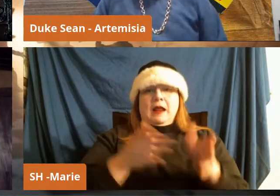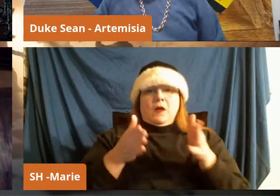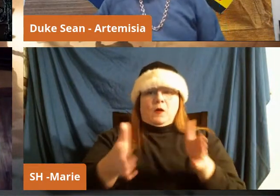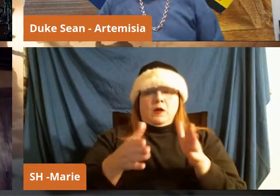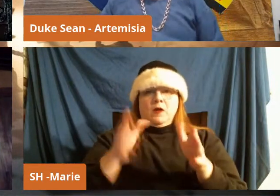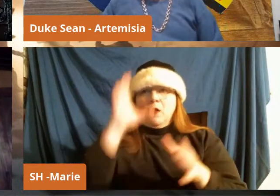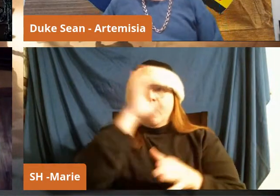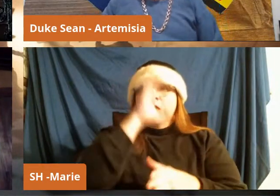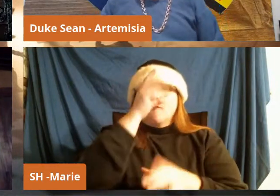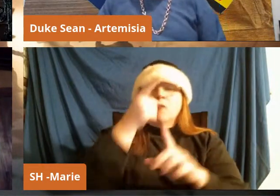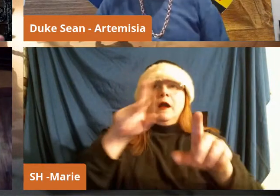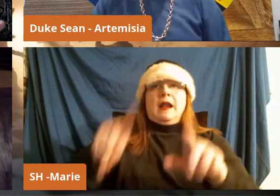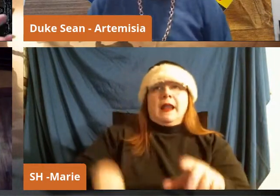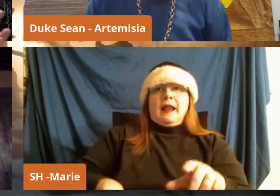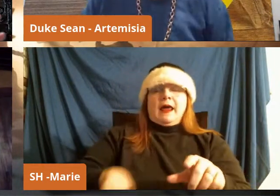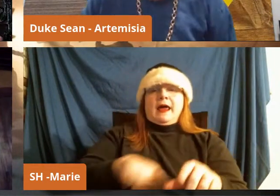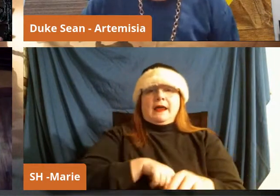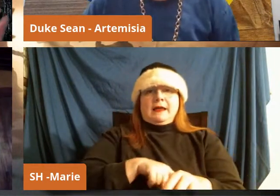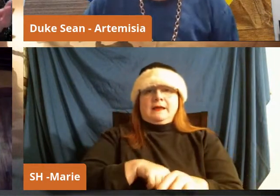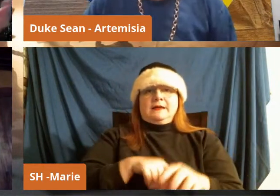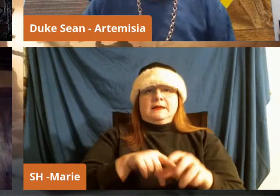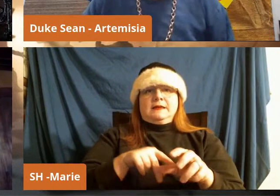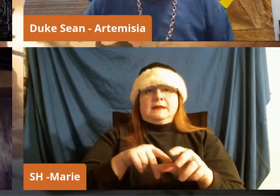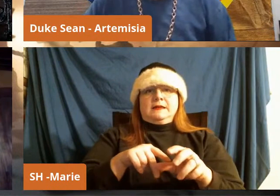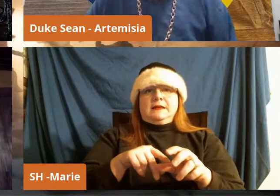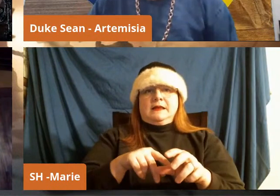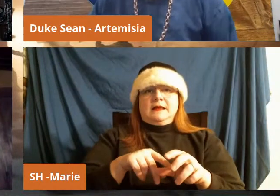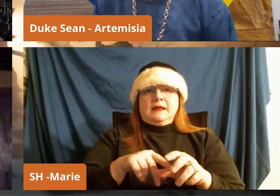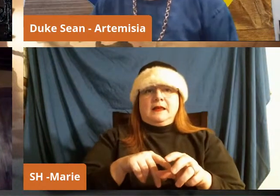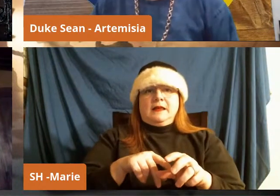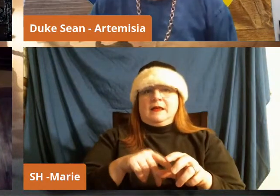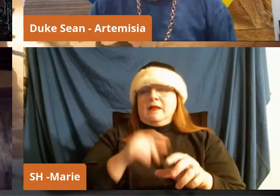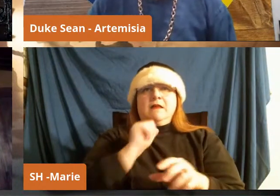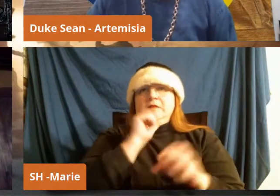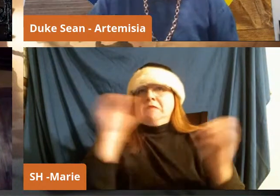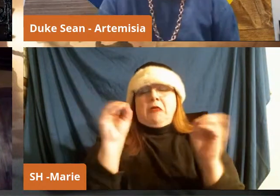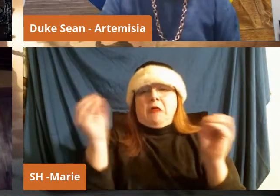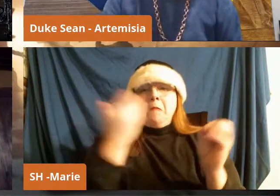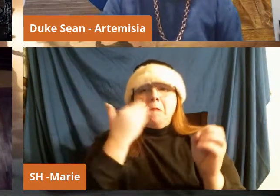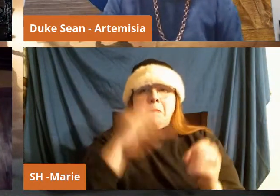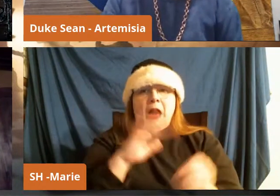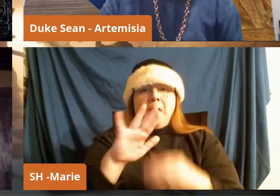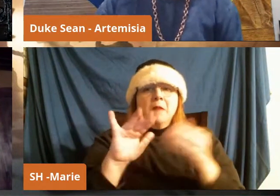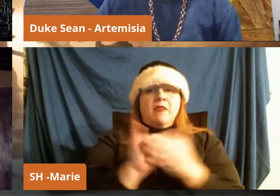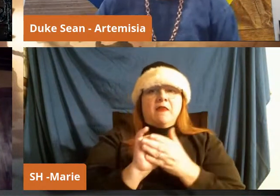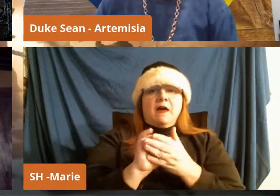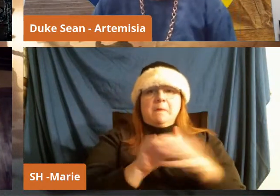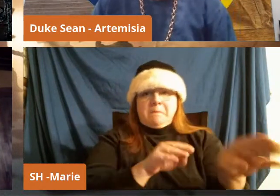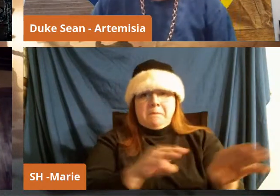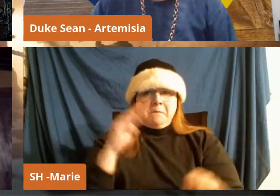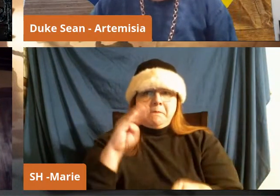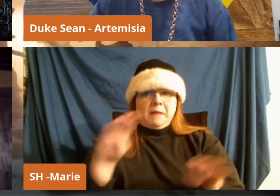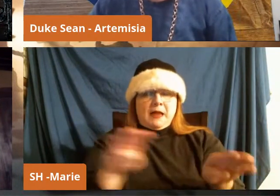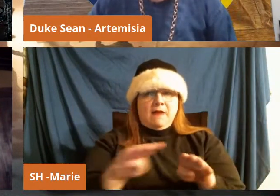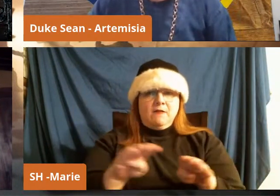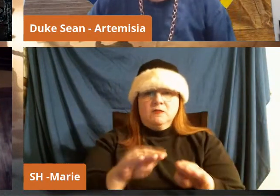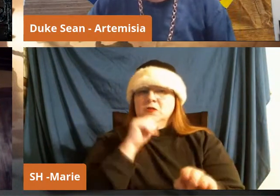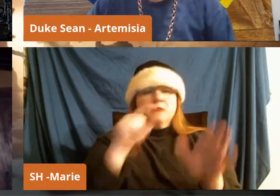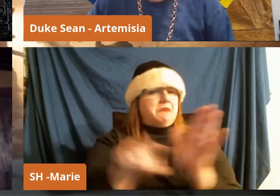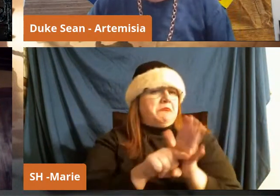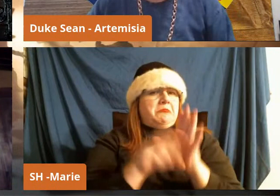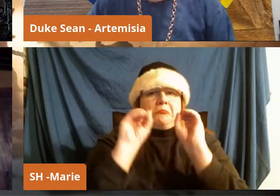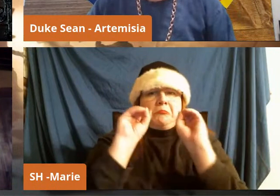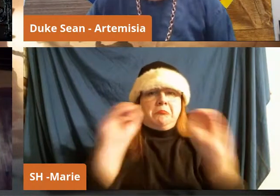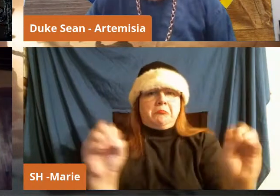strive for knightliness, right. First of all, there's nothing bad about it. I think that's the really thing, is there's no negative to